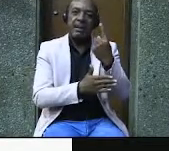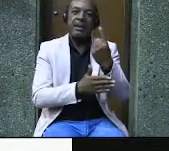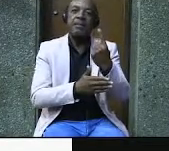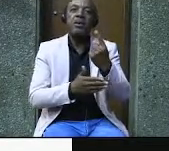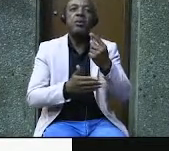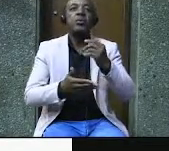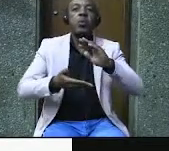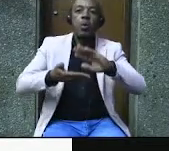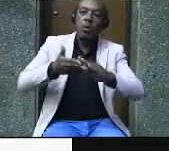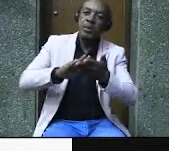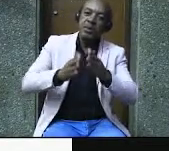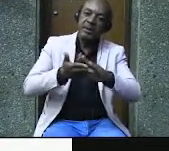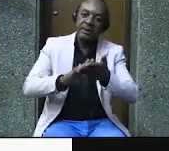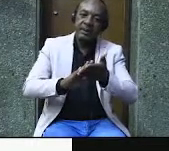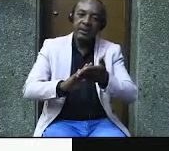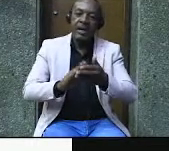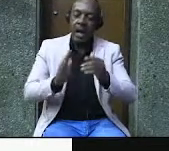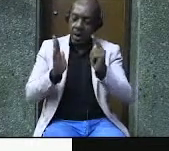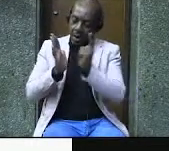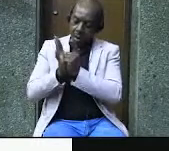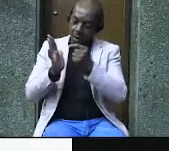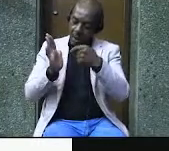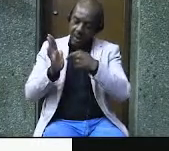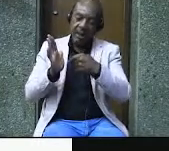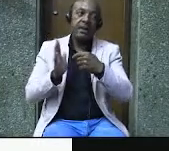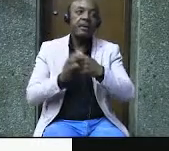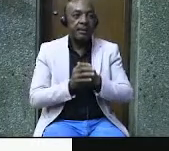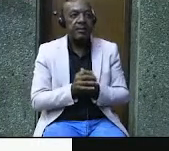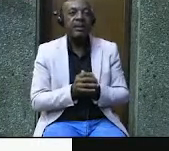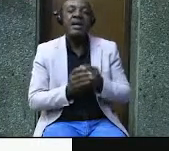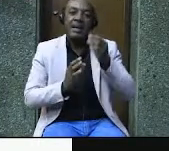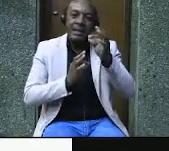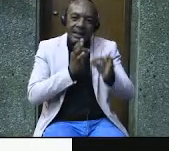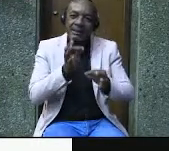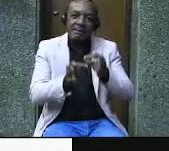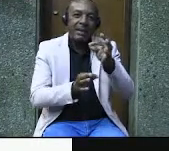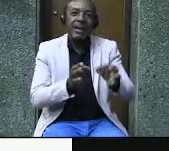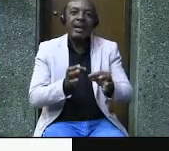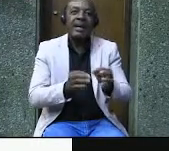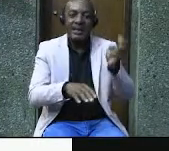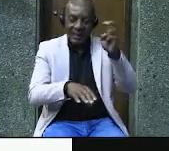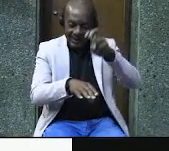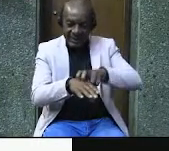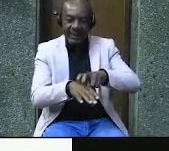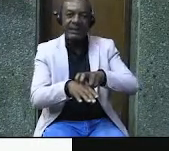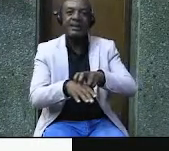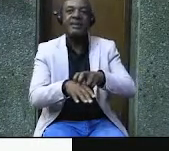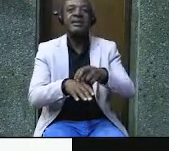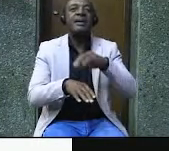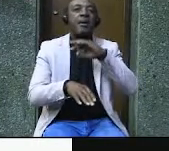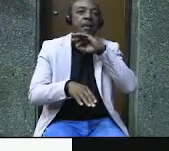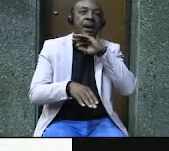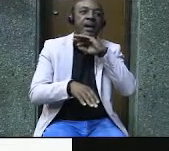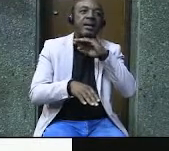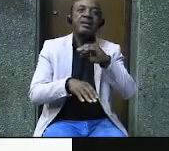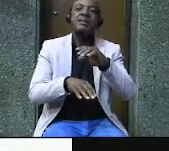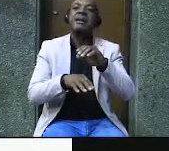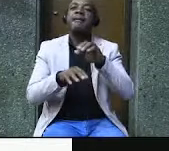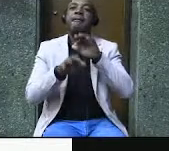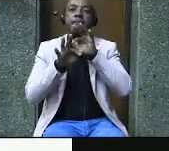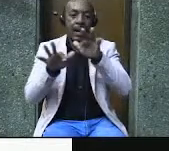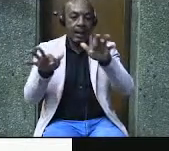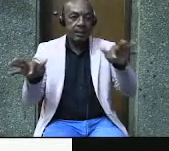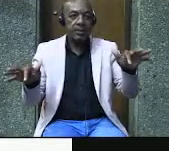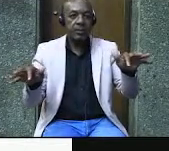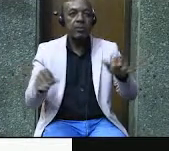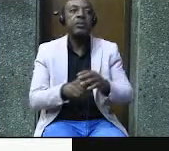this bill addresses itself also to the public interest aspect. Now, when we talk about